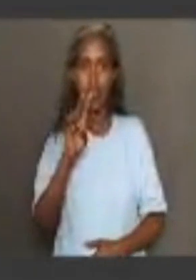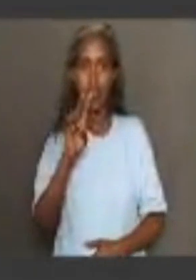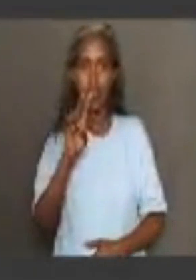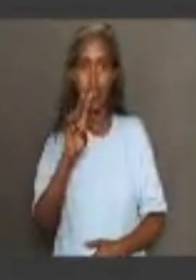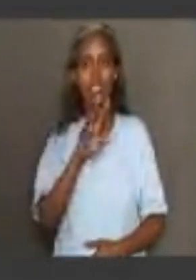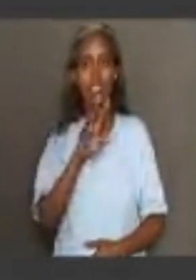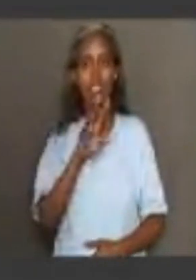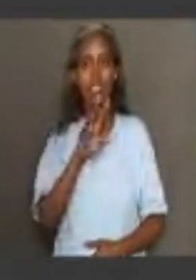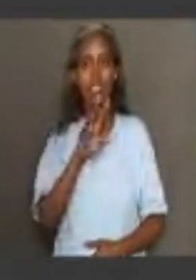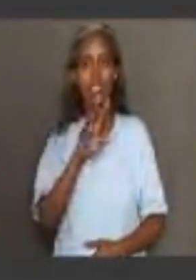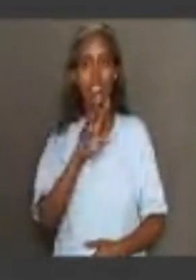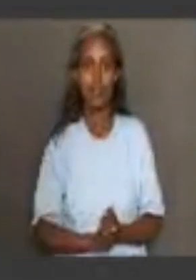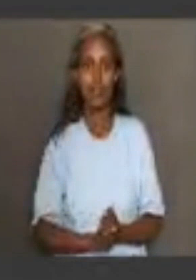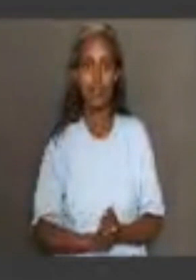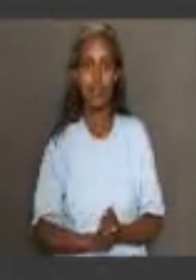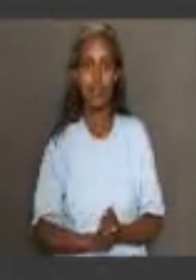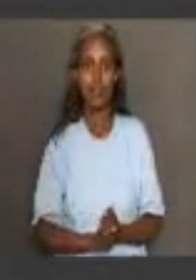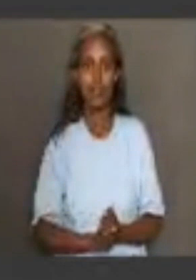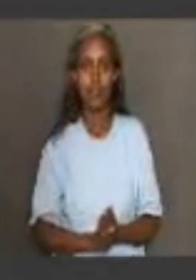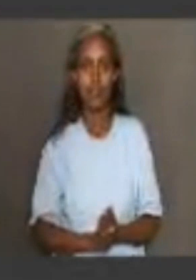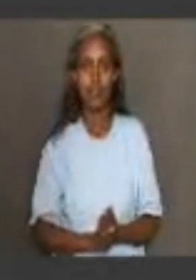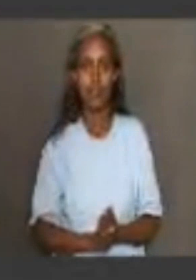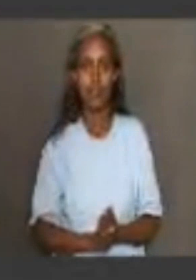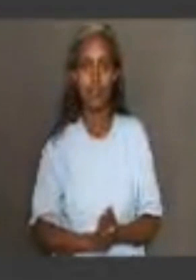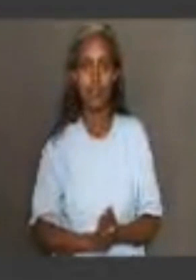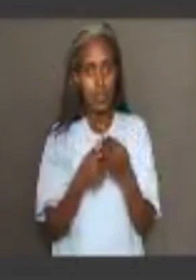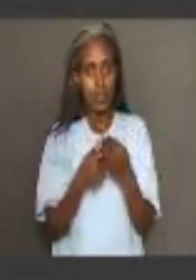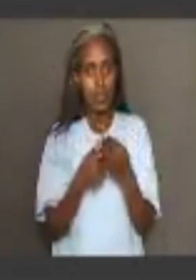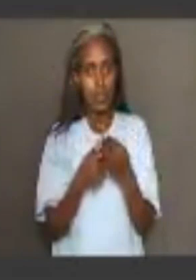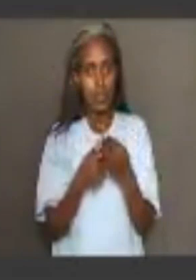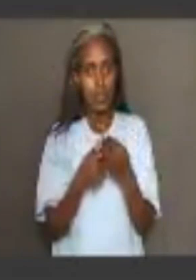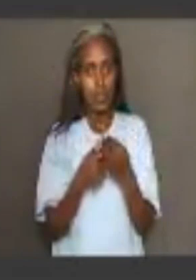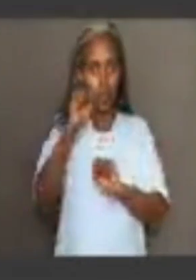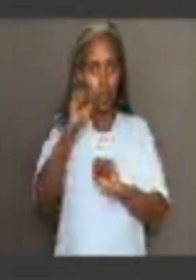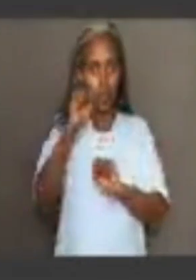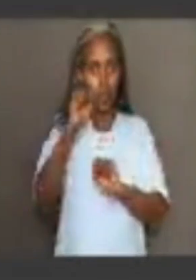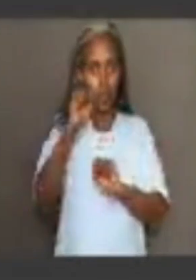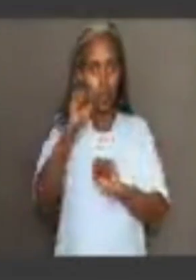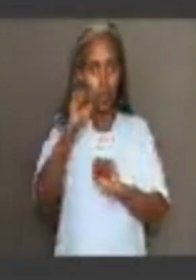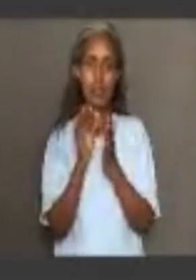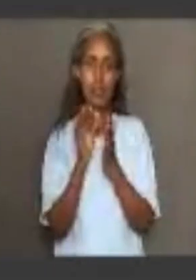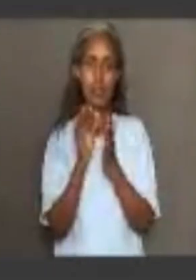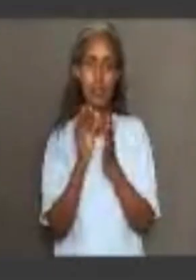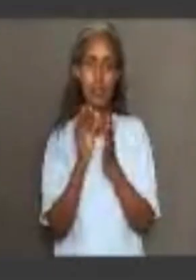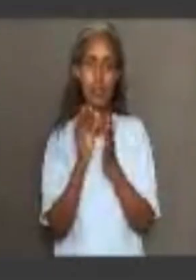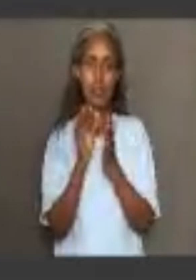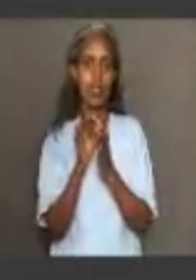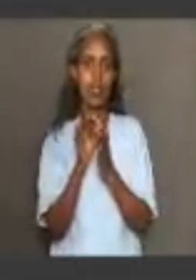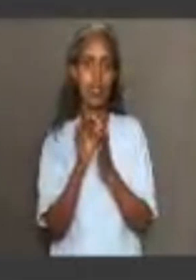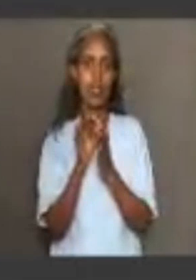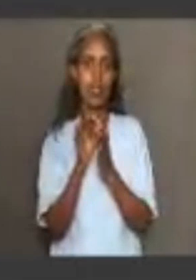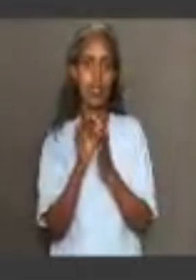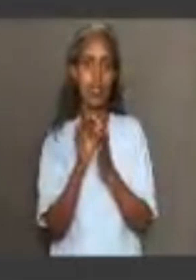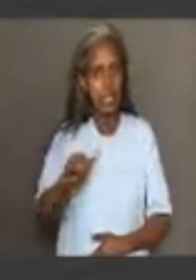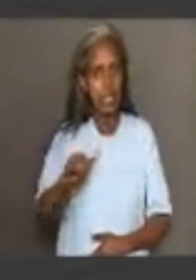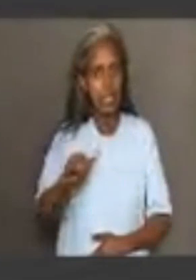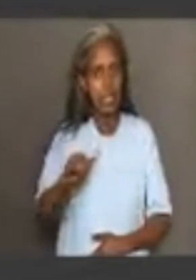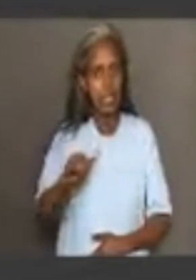36 so that we can compare the numbers with the same denominator.